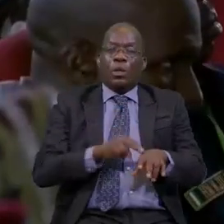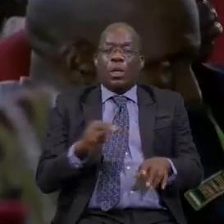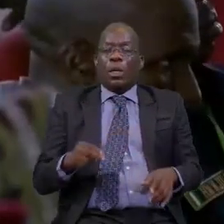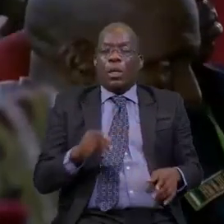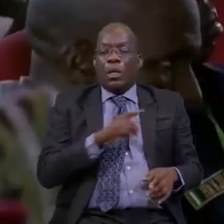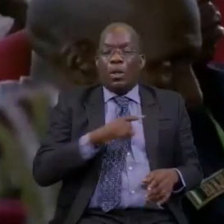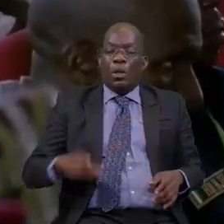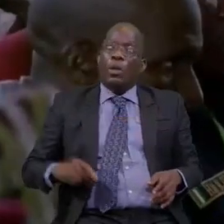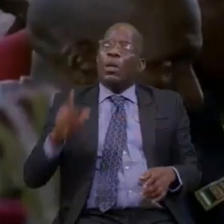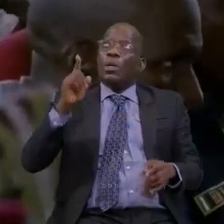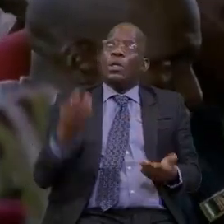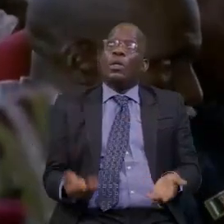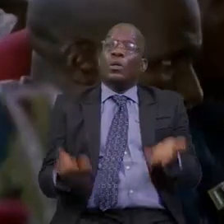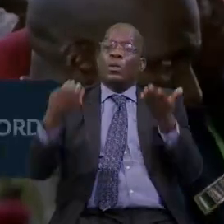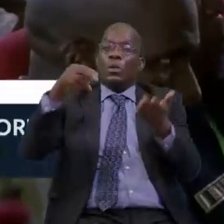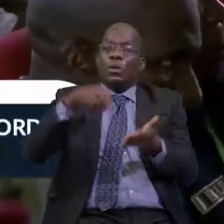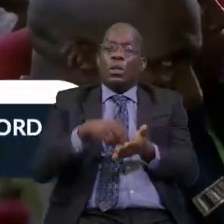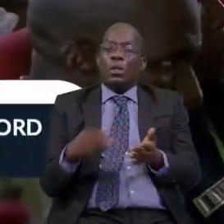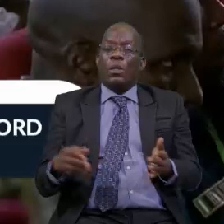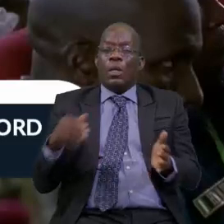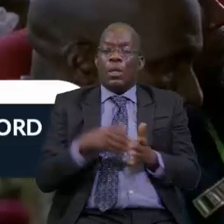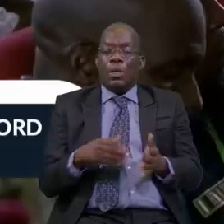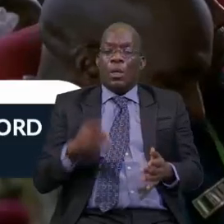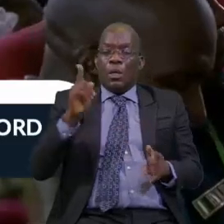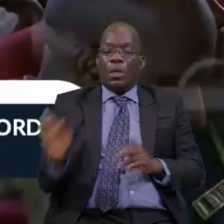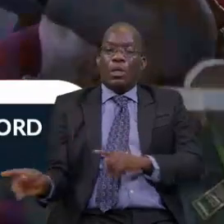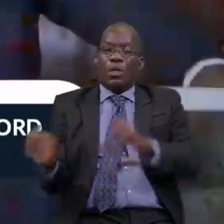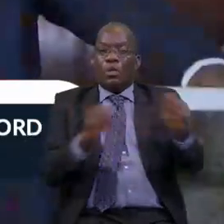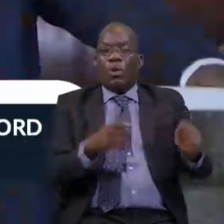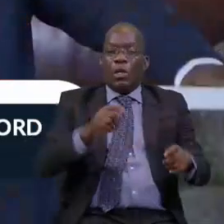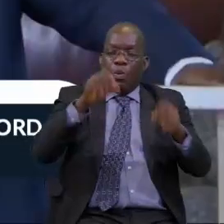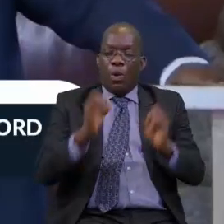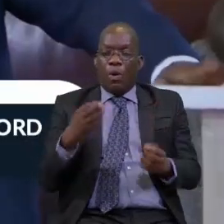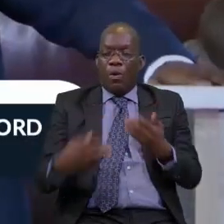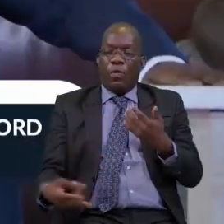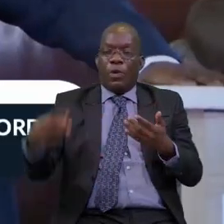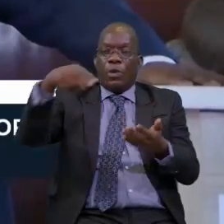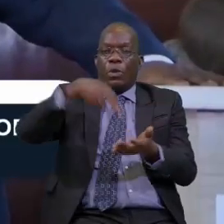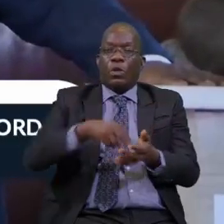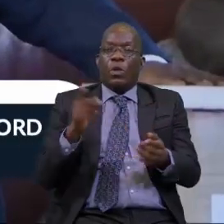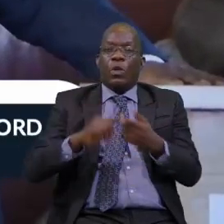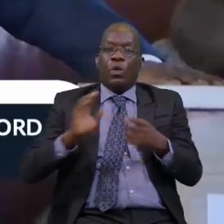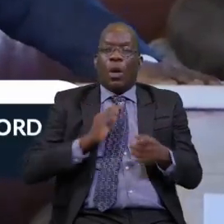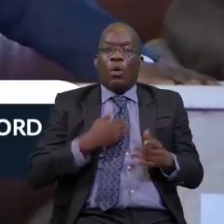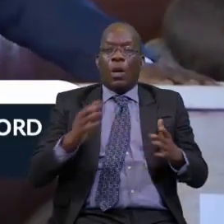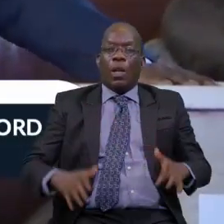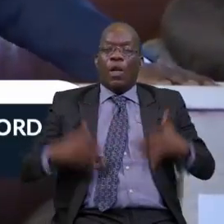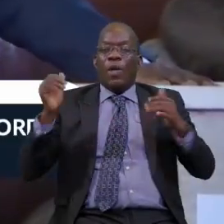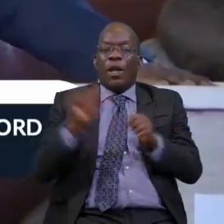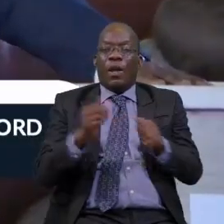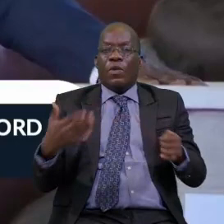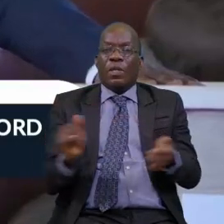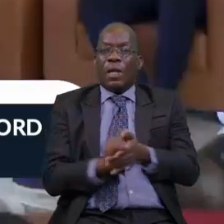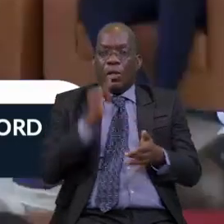the power of resurrection into our lives. Everything that is dead in you will